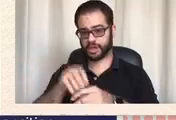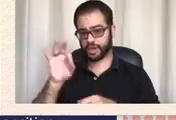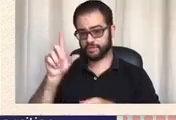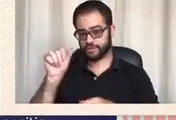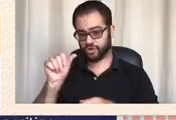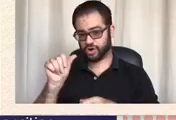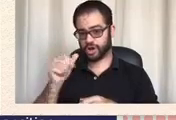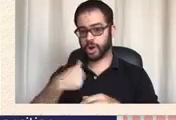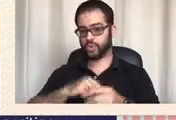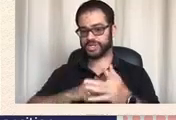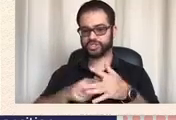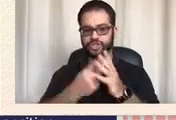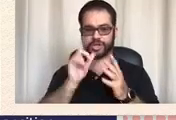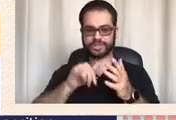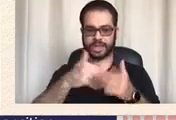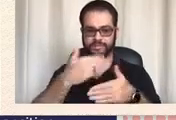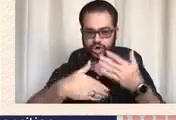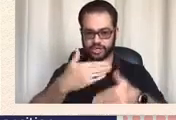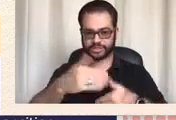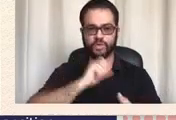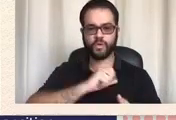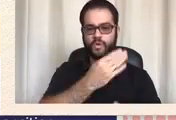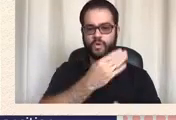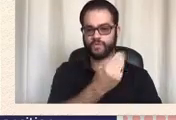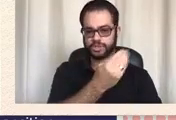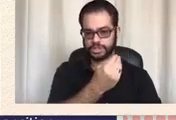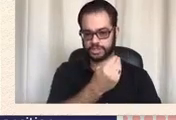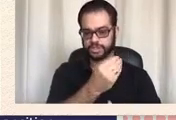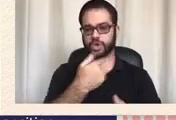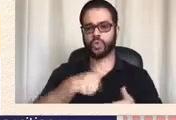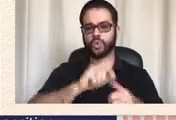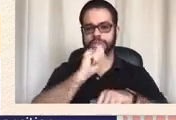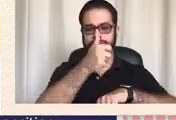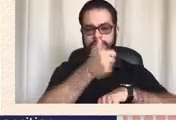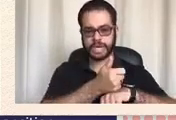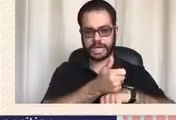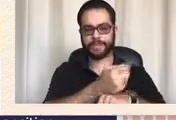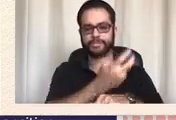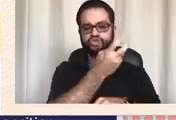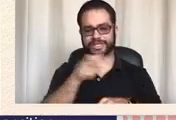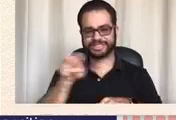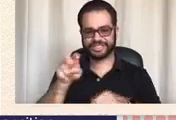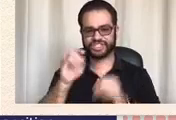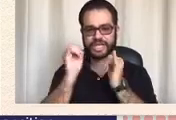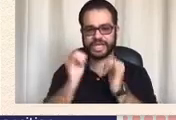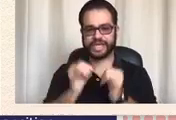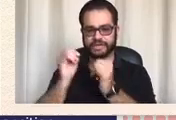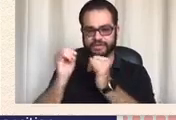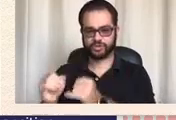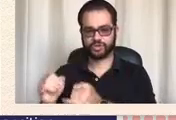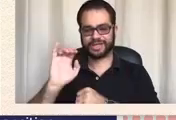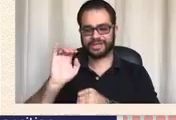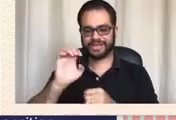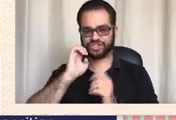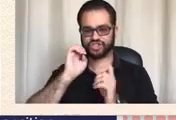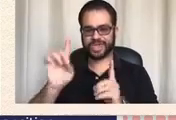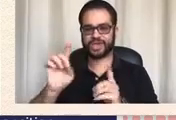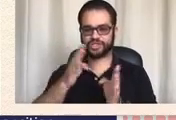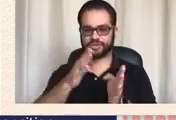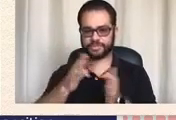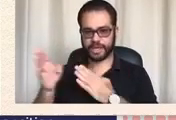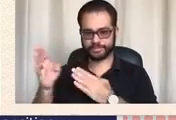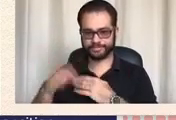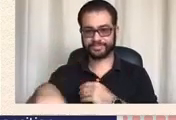and we develop what they call a transition individualized education plan, the TIEP. And this